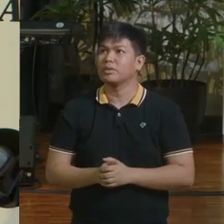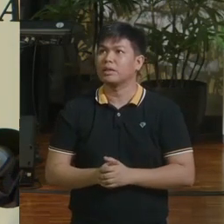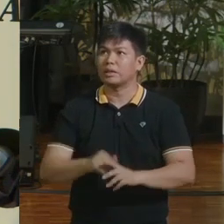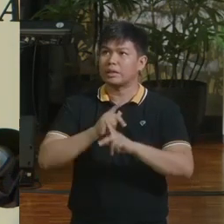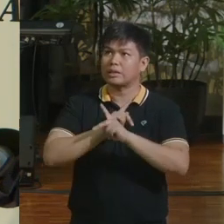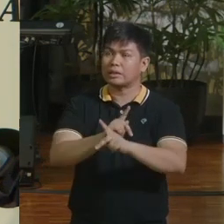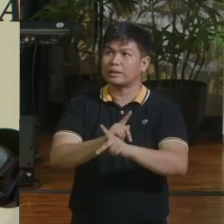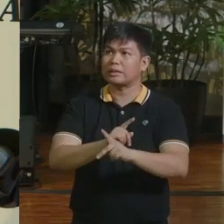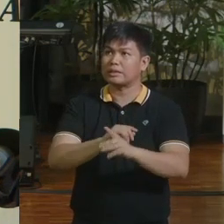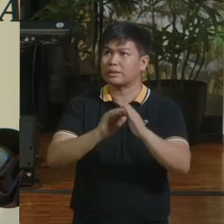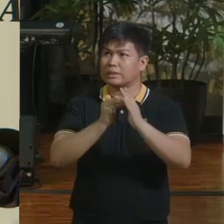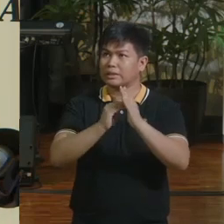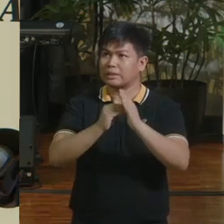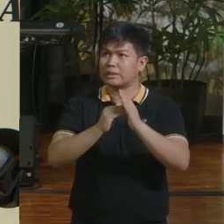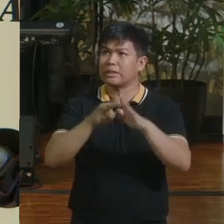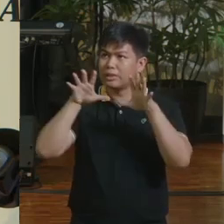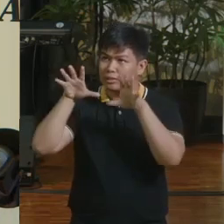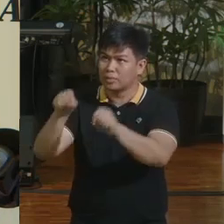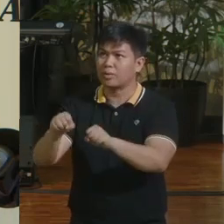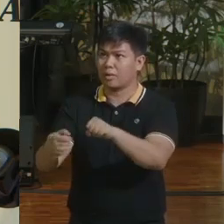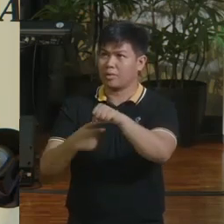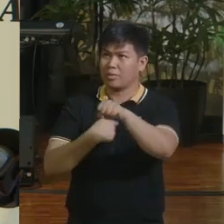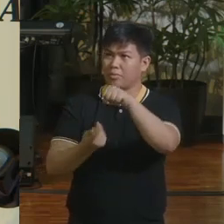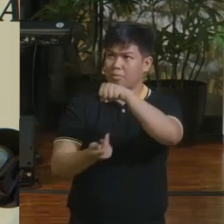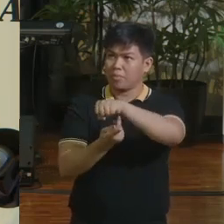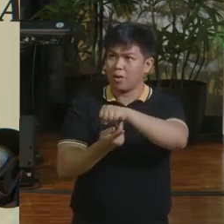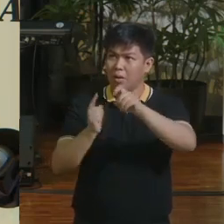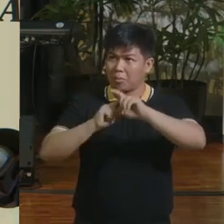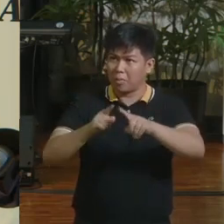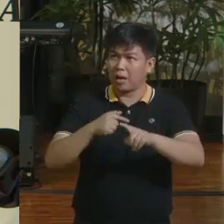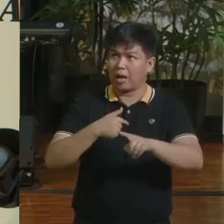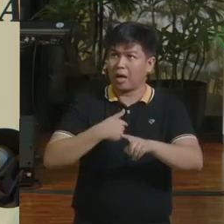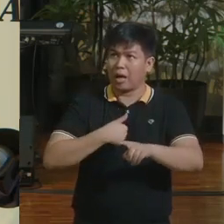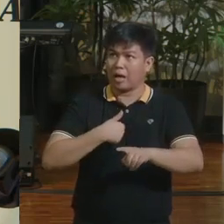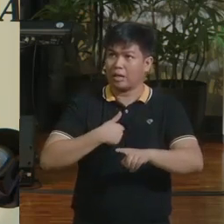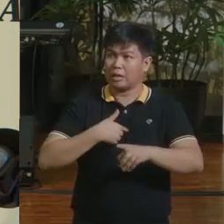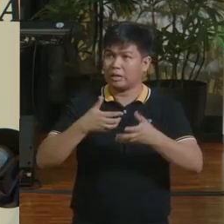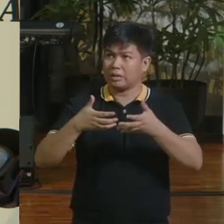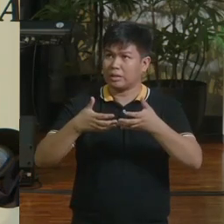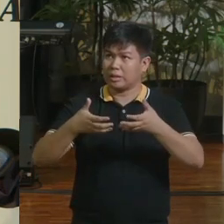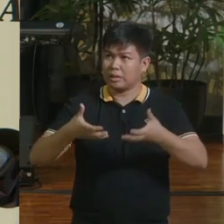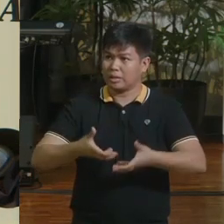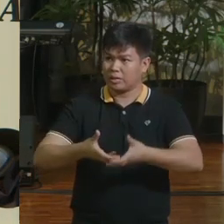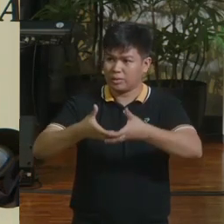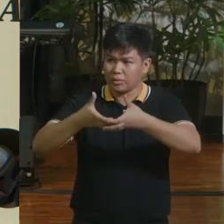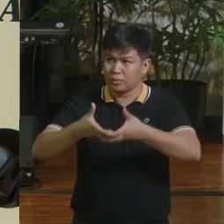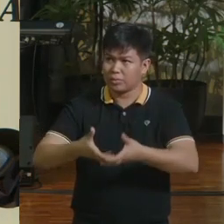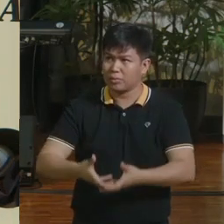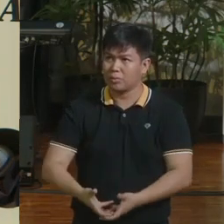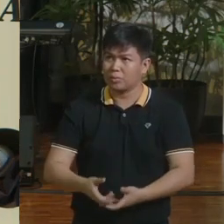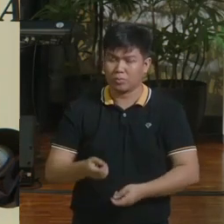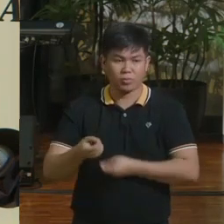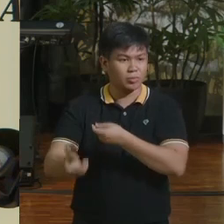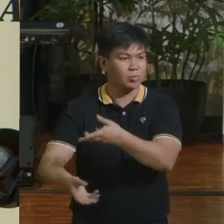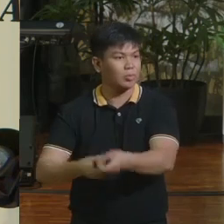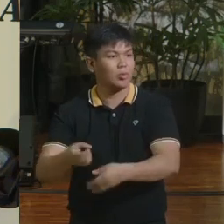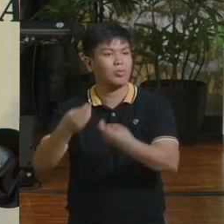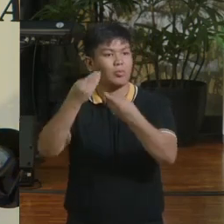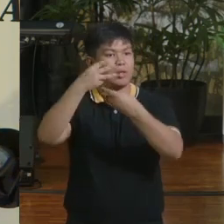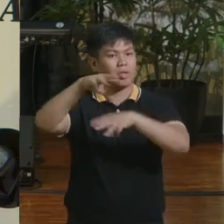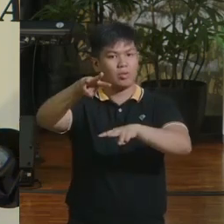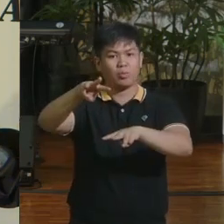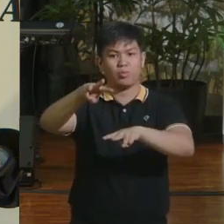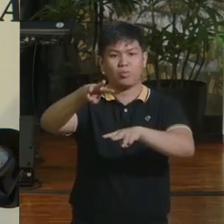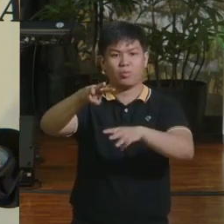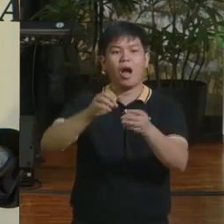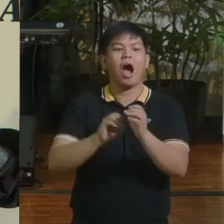the city in Damascus in order to seize me, but I was let down in a basket through a window in the wall and escaped his hands. So nung